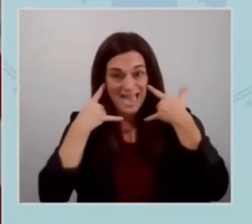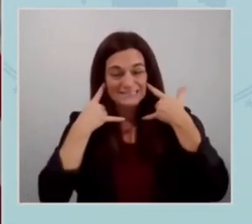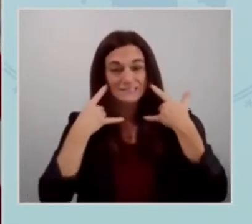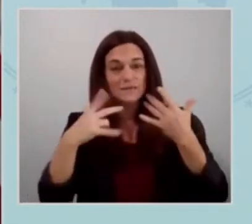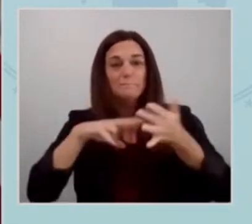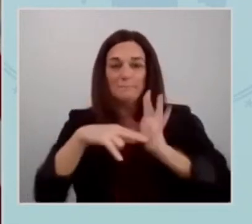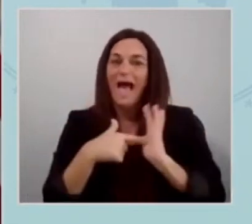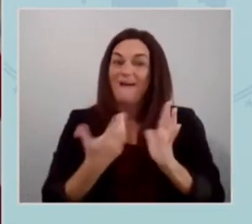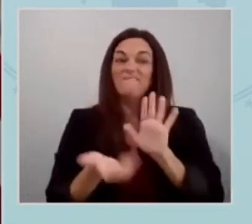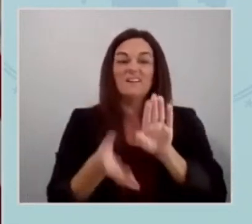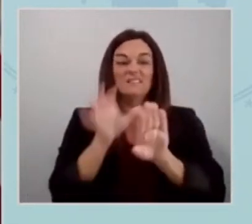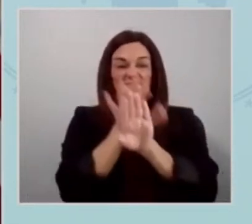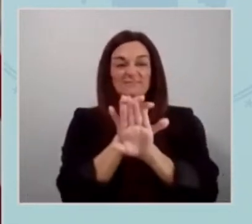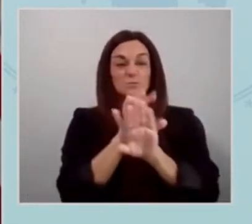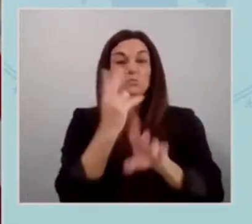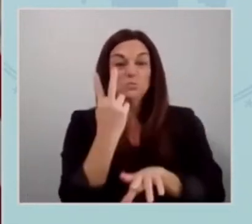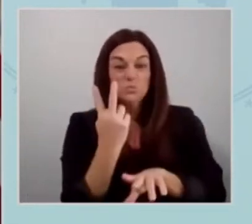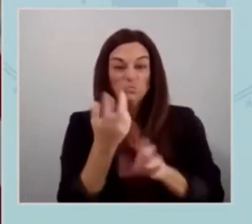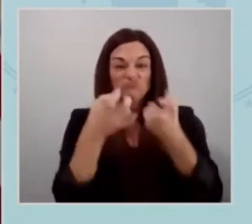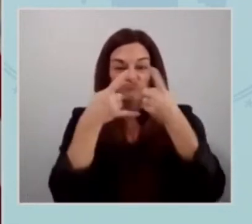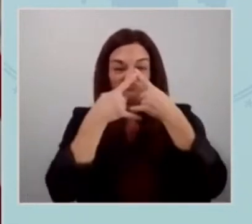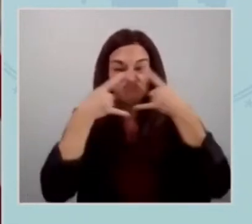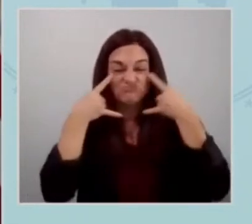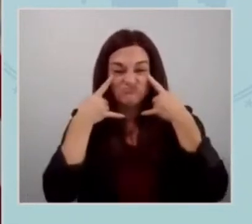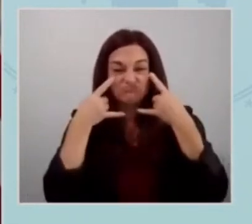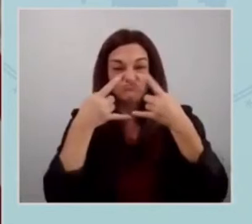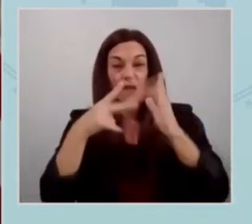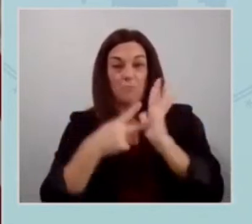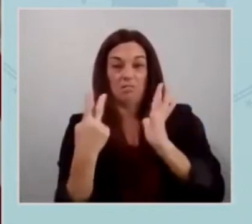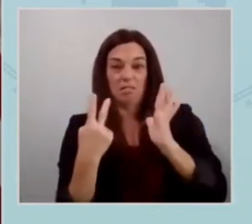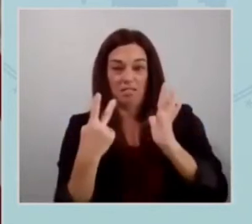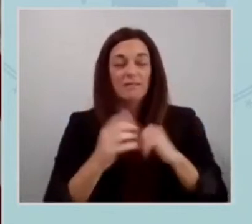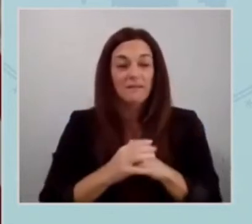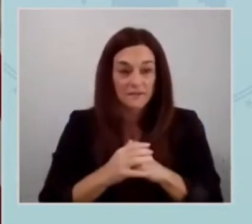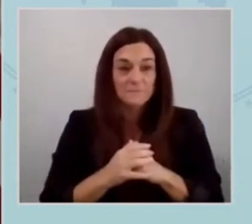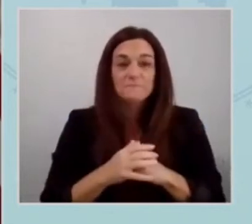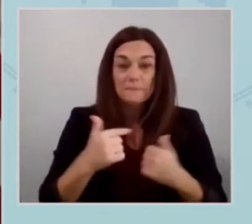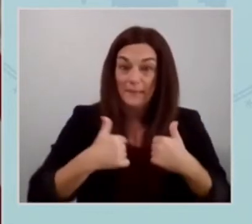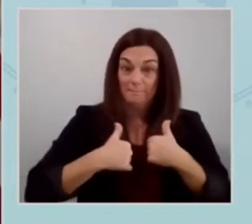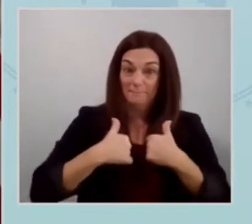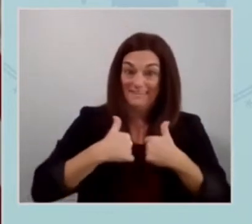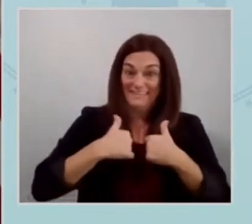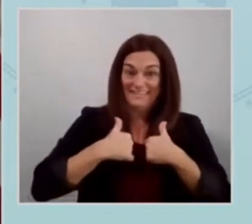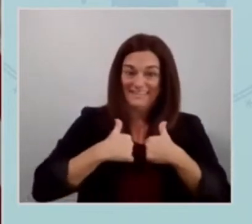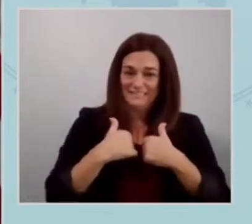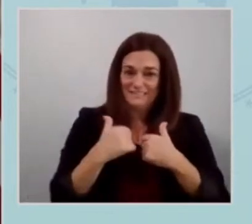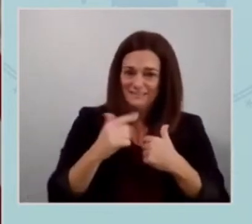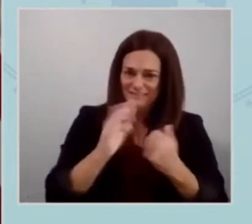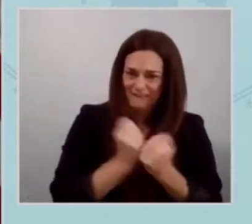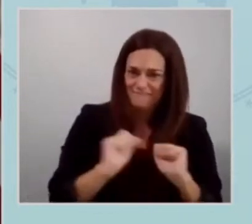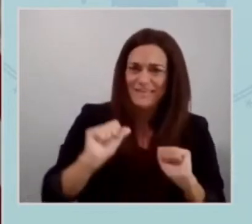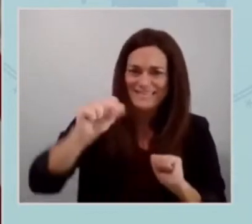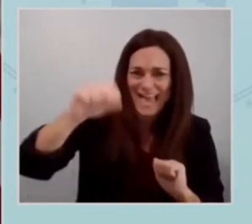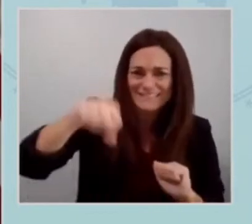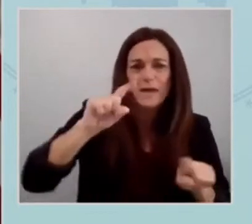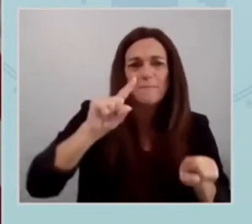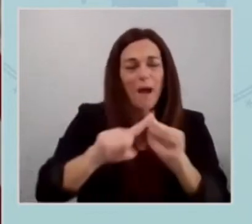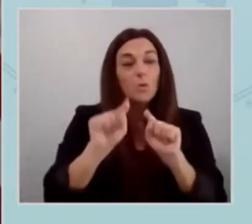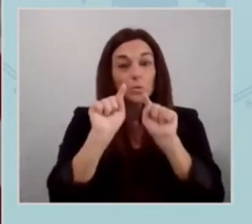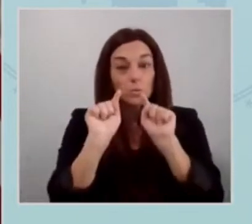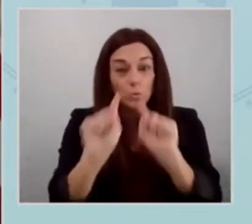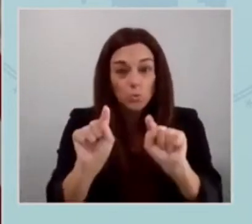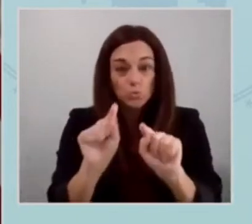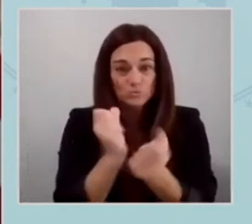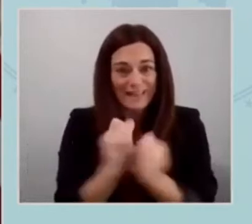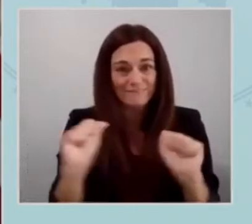about saving your life. When I have this mask on, I have the heavy one underneath it. When I have this mask on, it's less